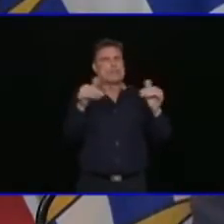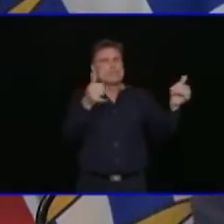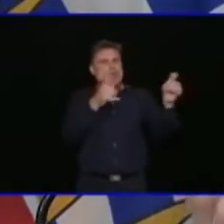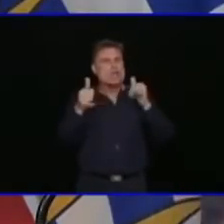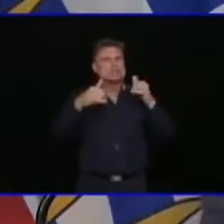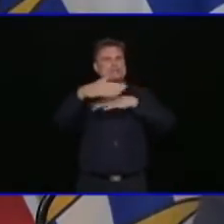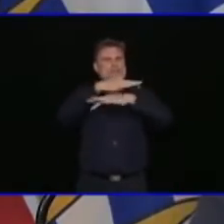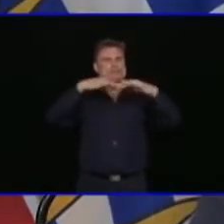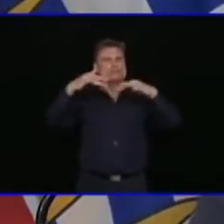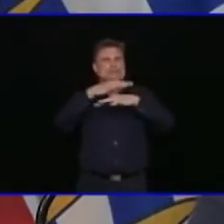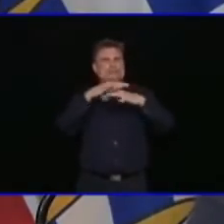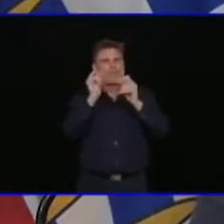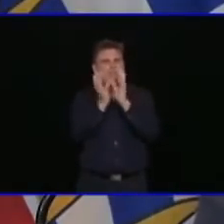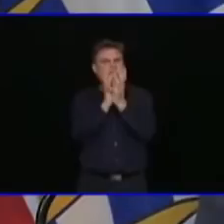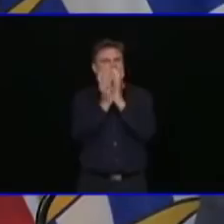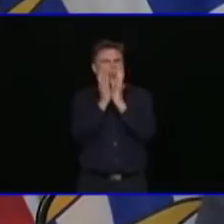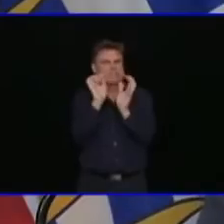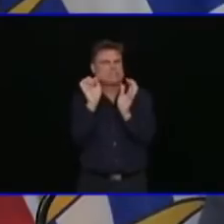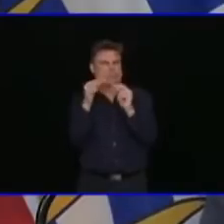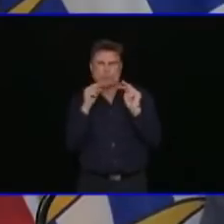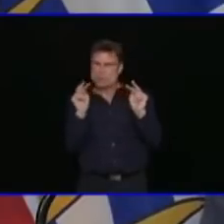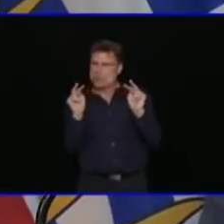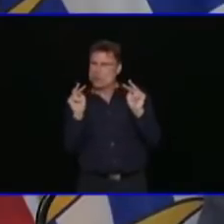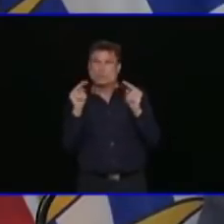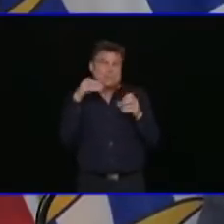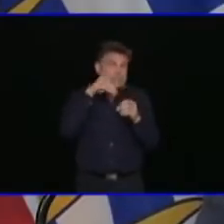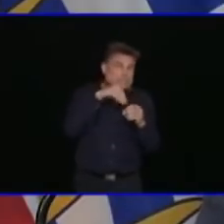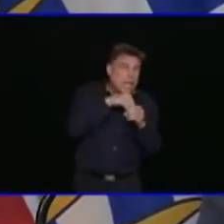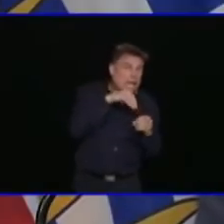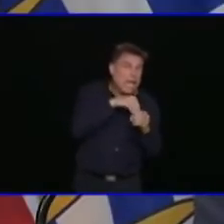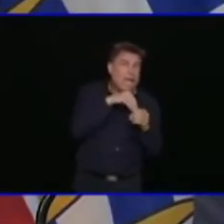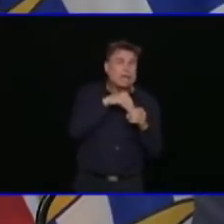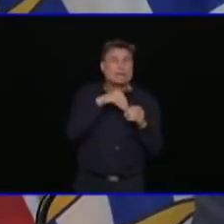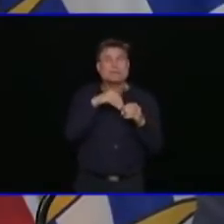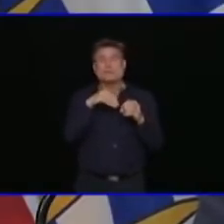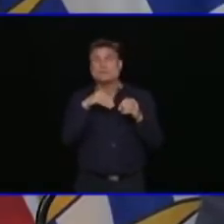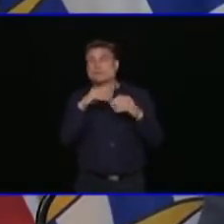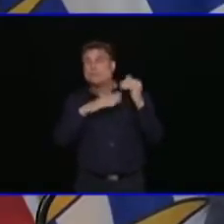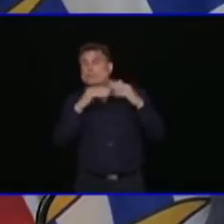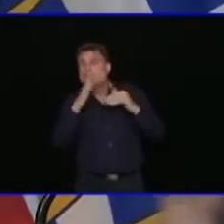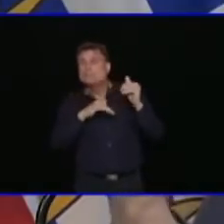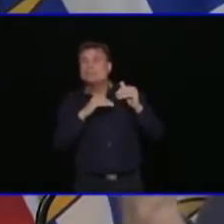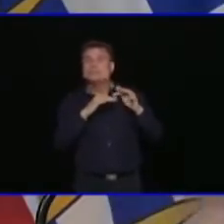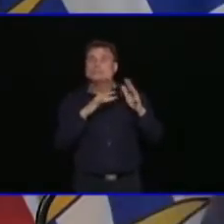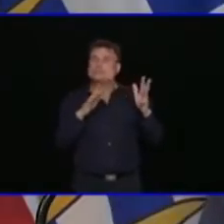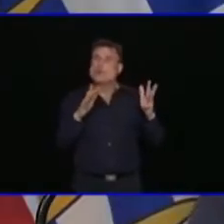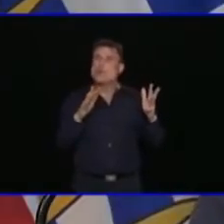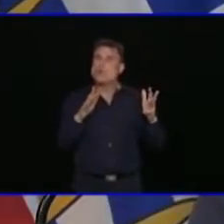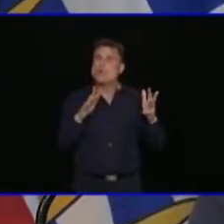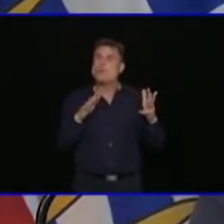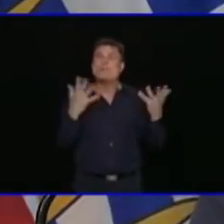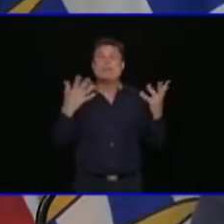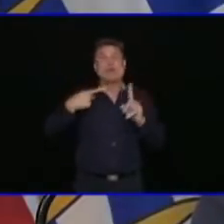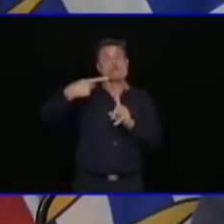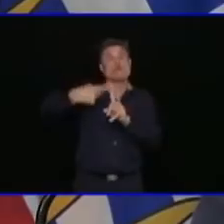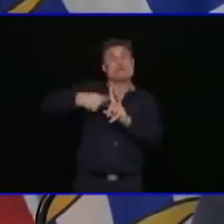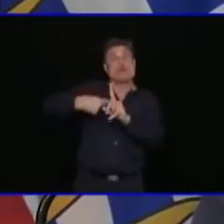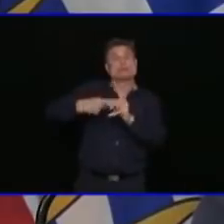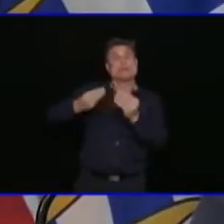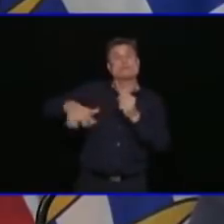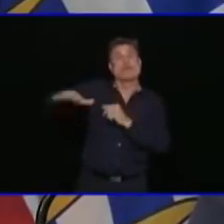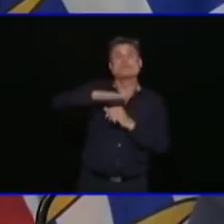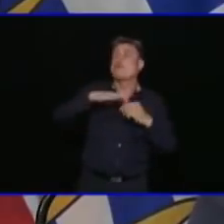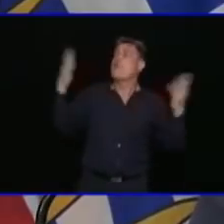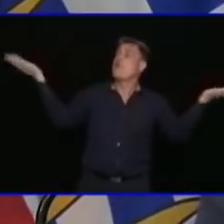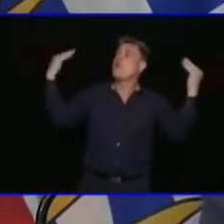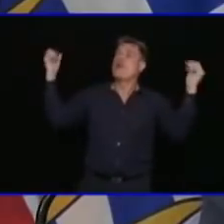inside often, and they're often at resorts or rental properties, or we know, particularly in the